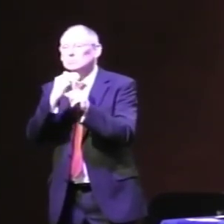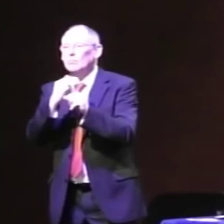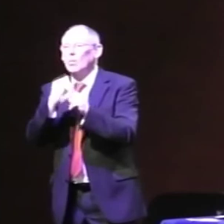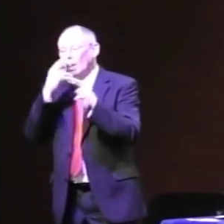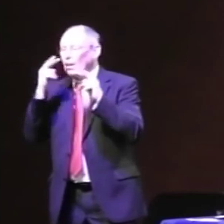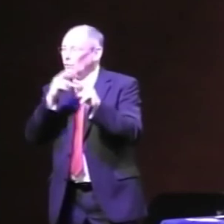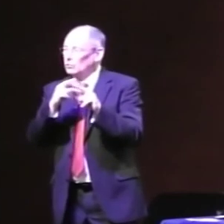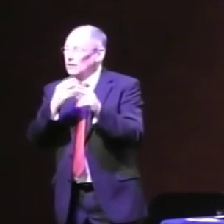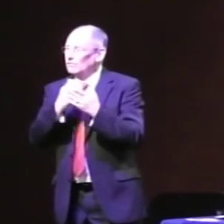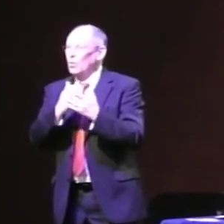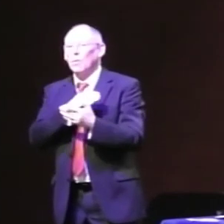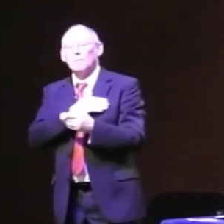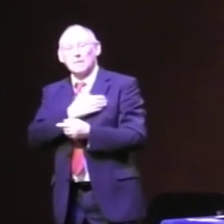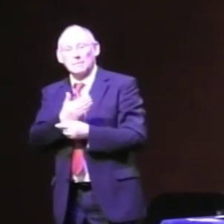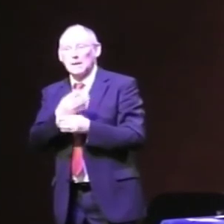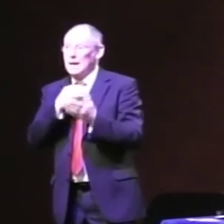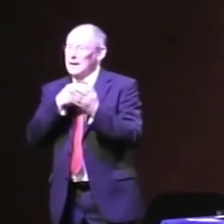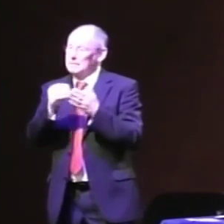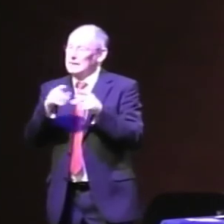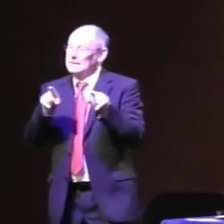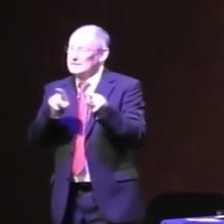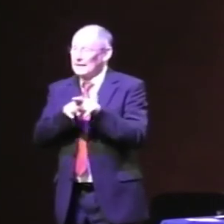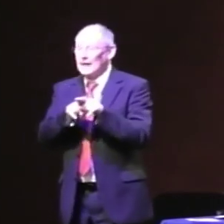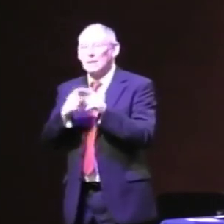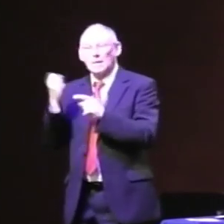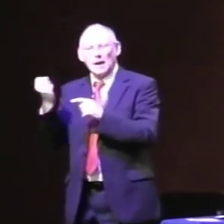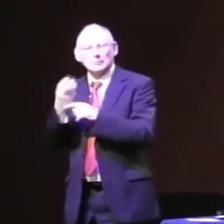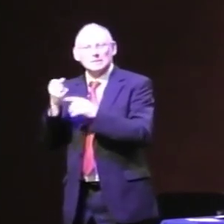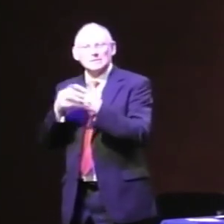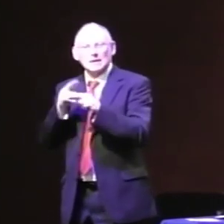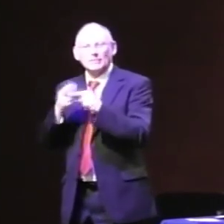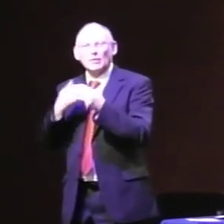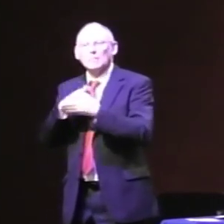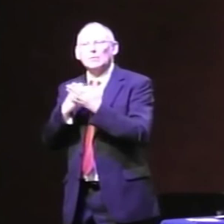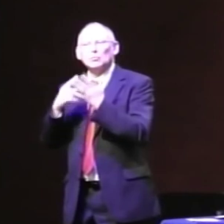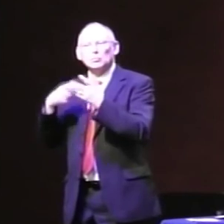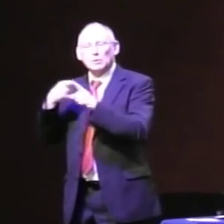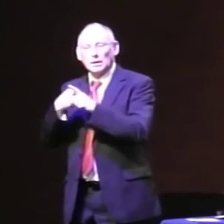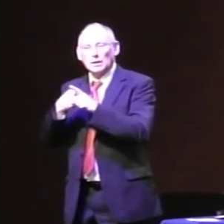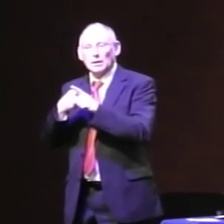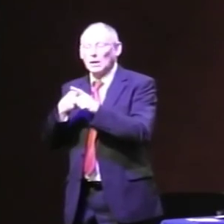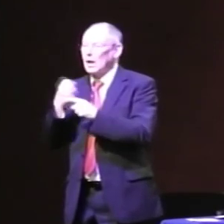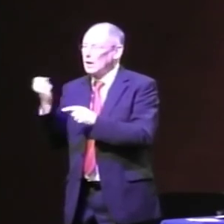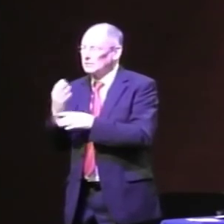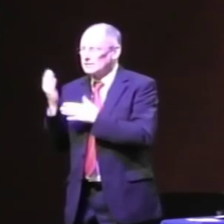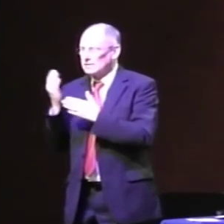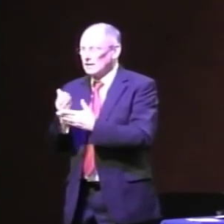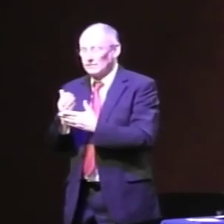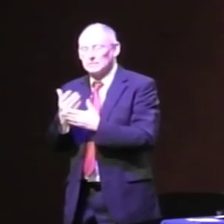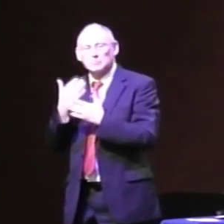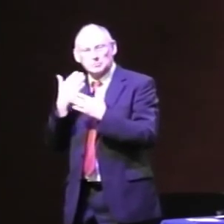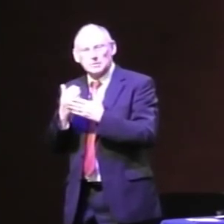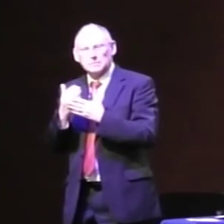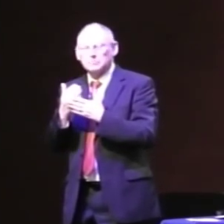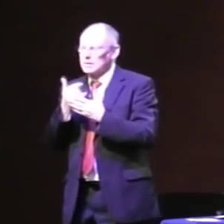so members are paid the same as ambulance staff in other parts of the UK. The ambulance service has not been immune to the